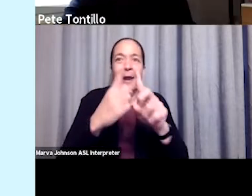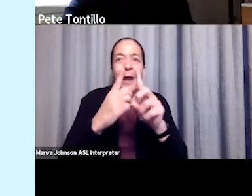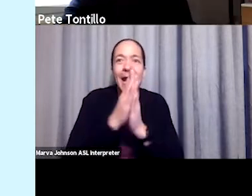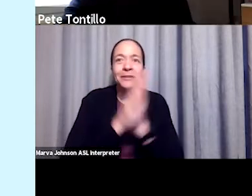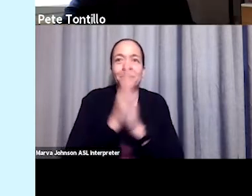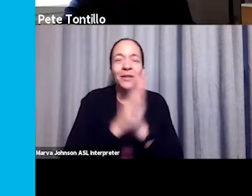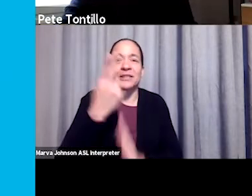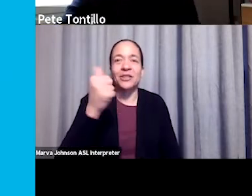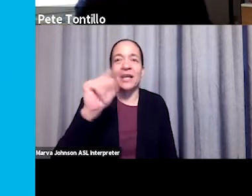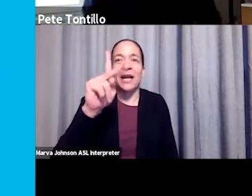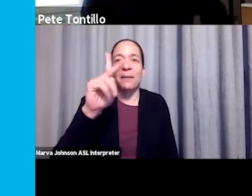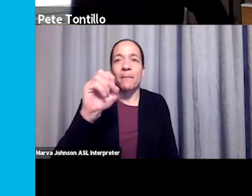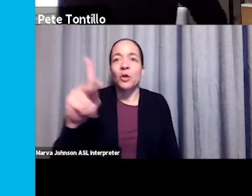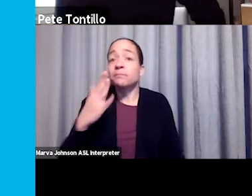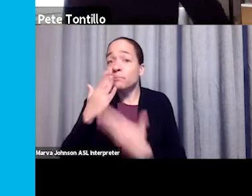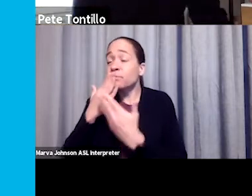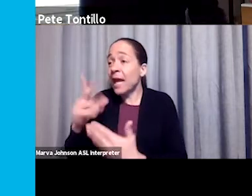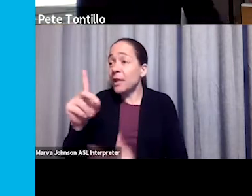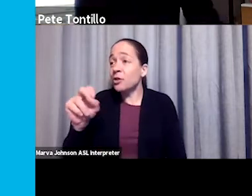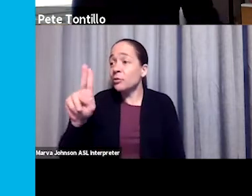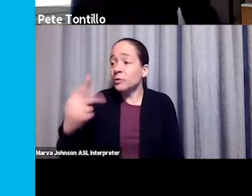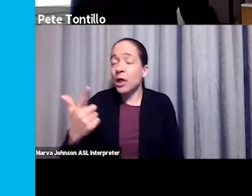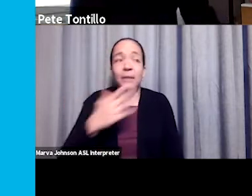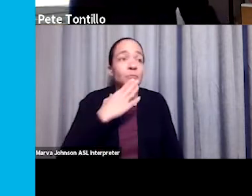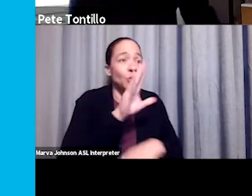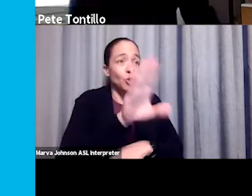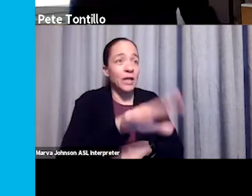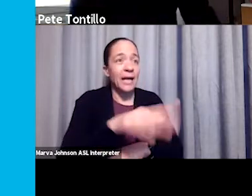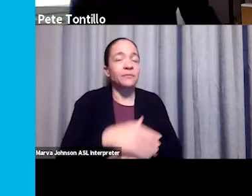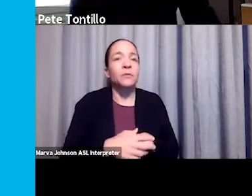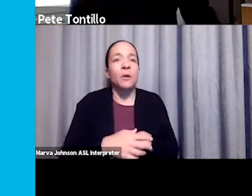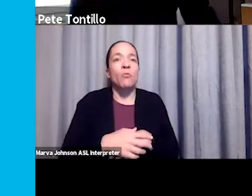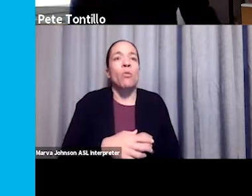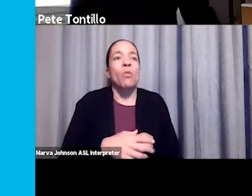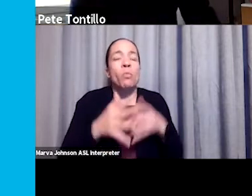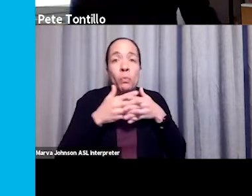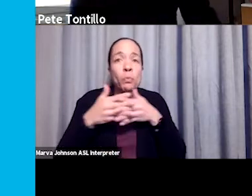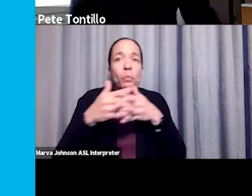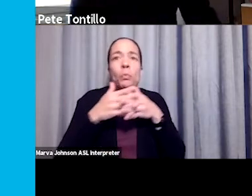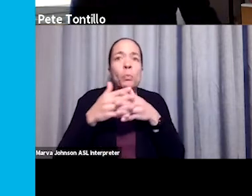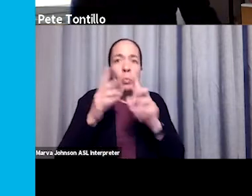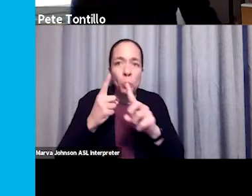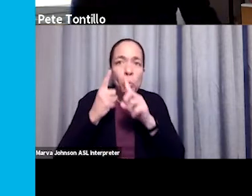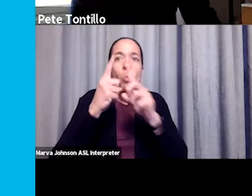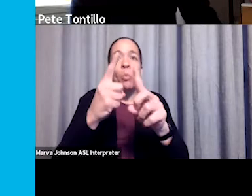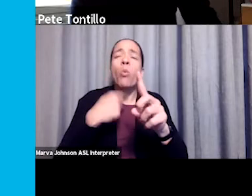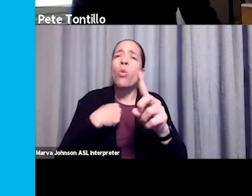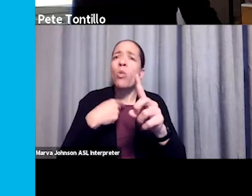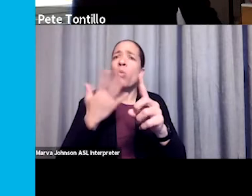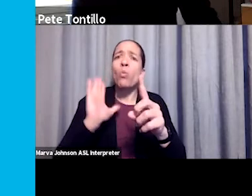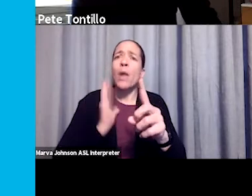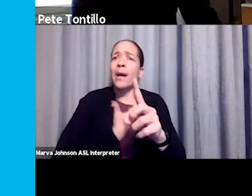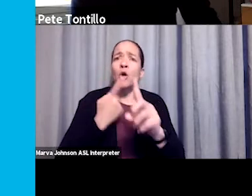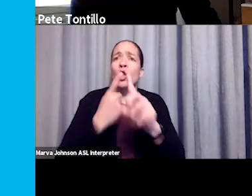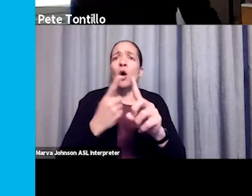and good afternoon, everyone. So as Doug mentioned, through American Aspirations, we're really interested in seeking common ground through